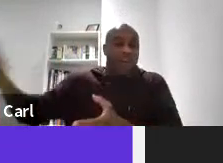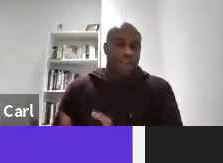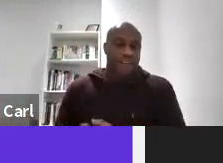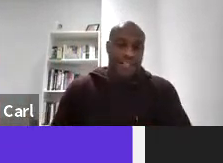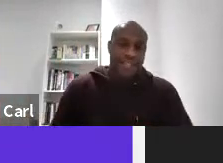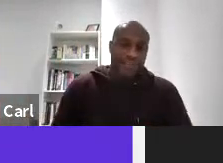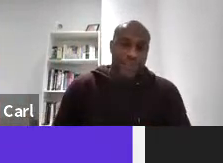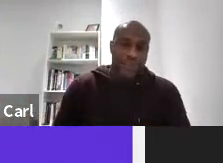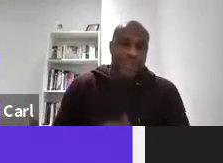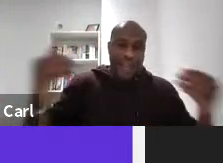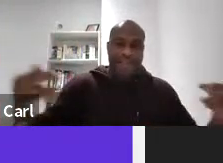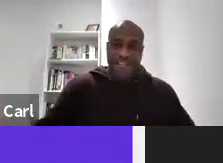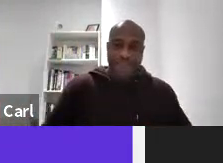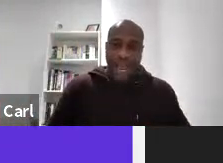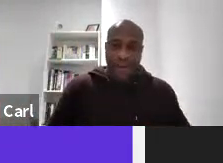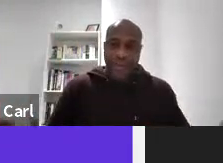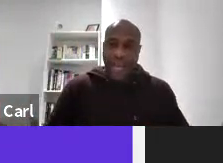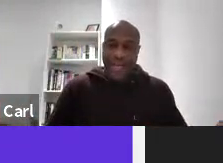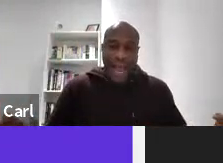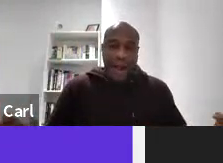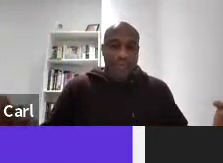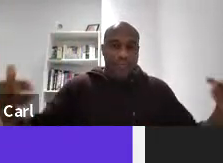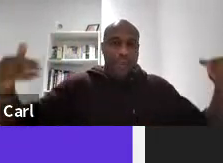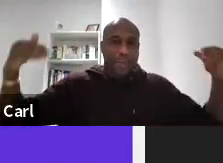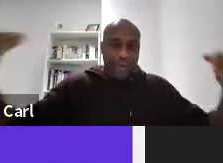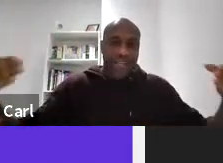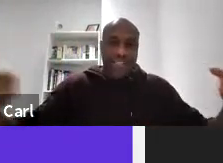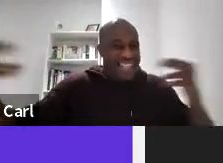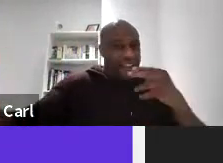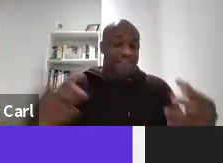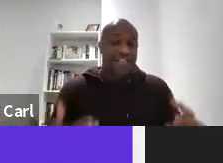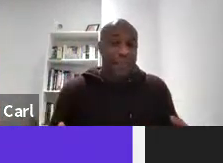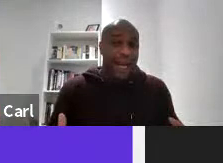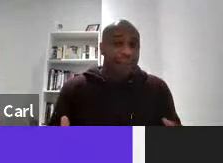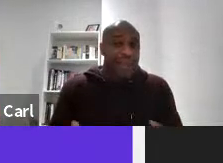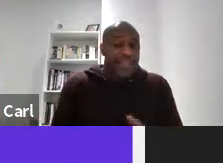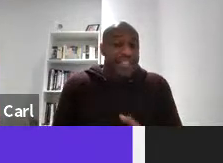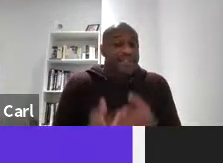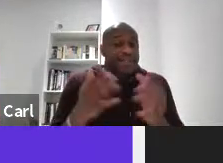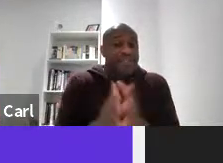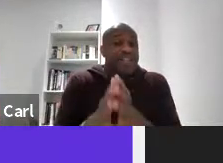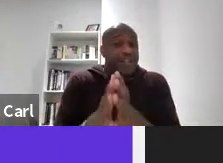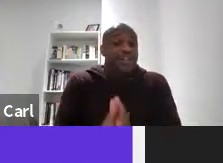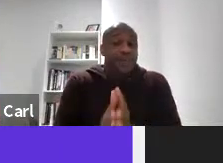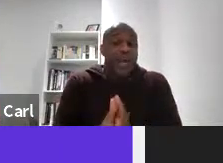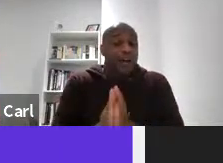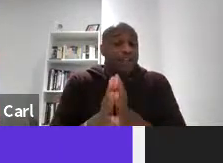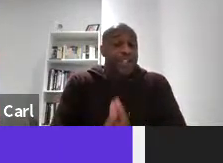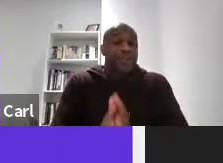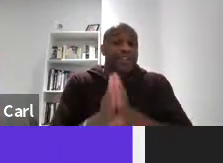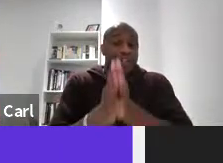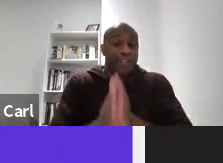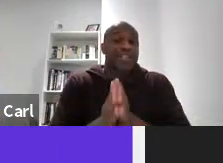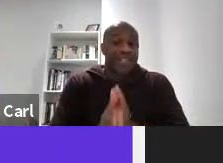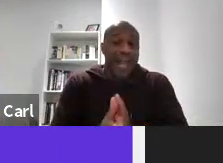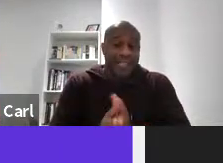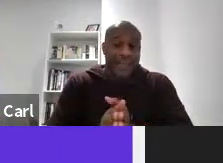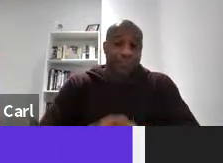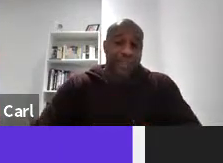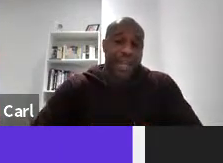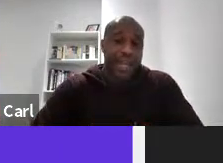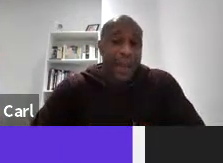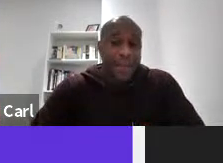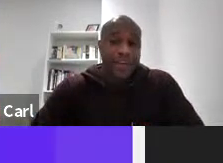out of the office to get feedback or getting out of the building to get feedback, this is a very good way of doing just